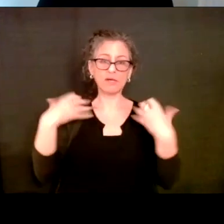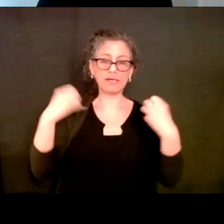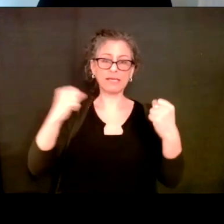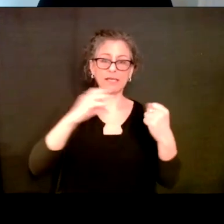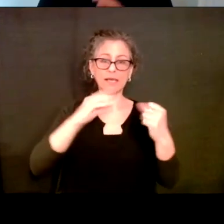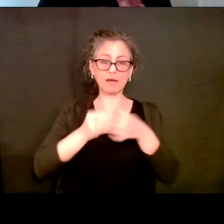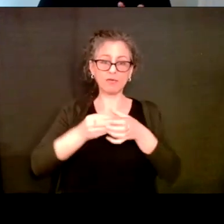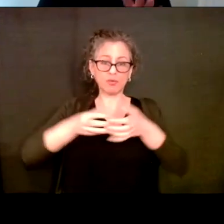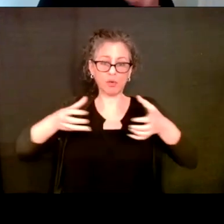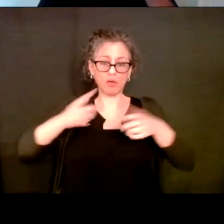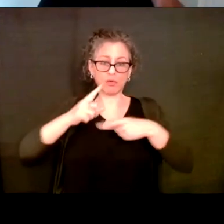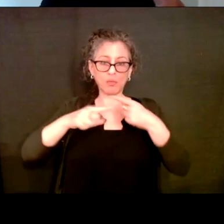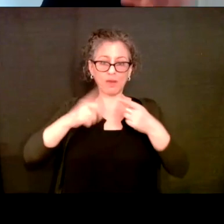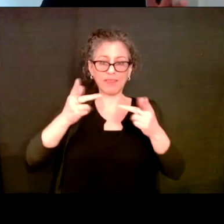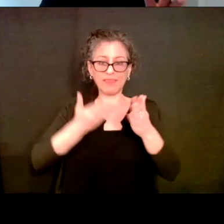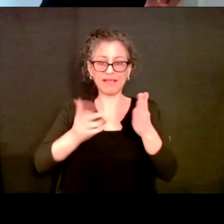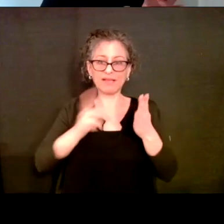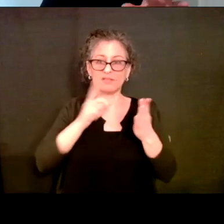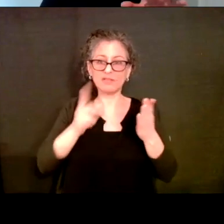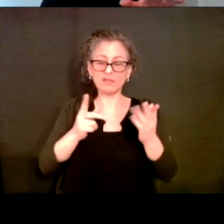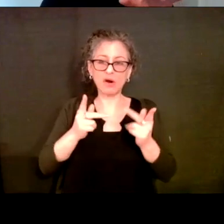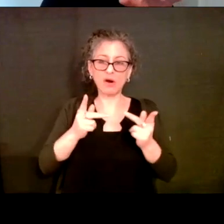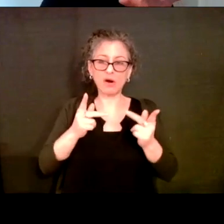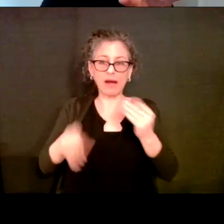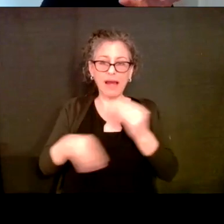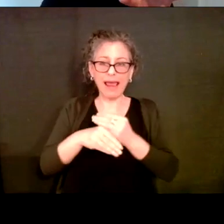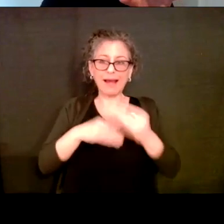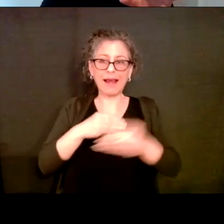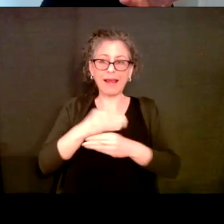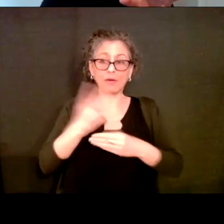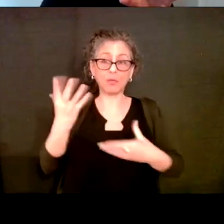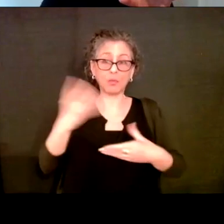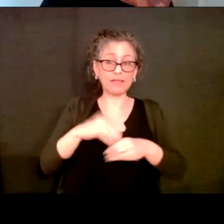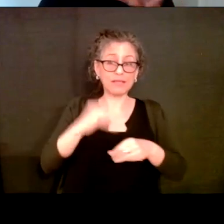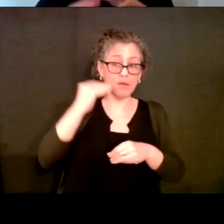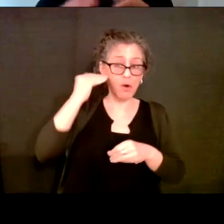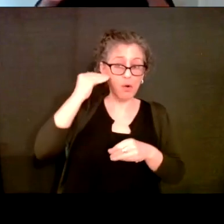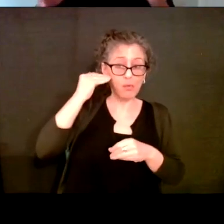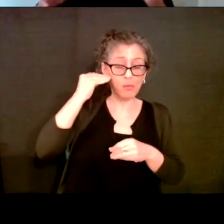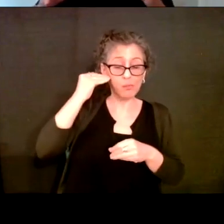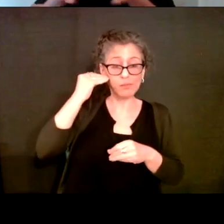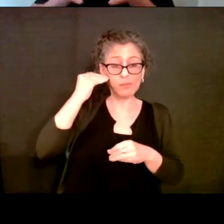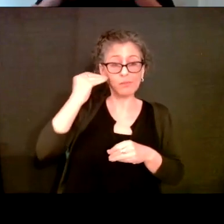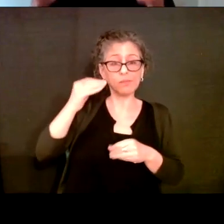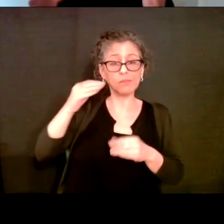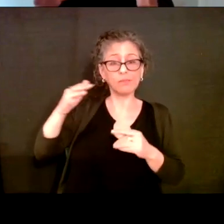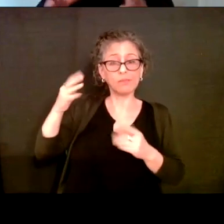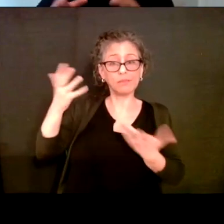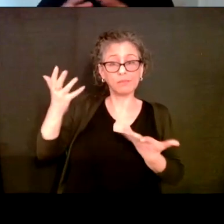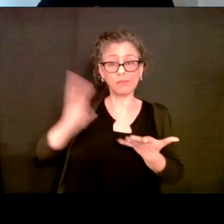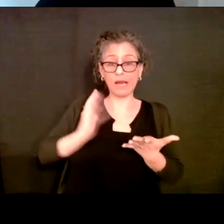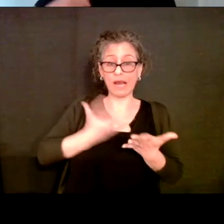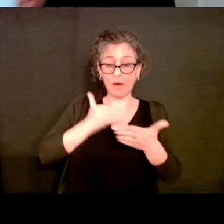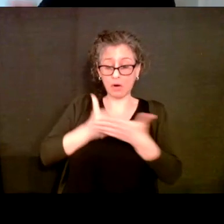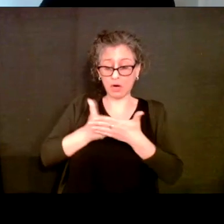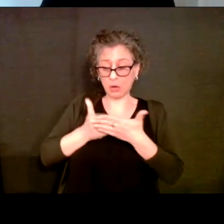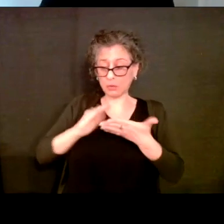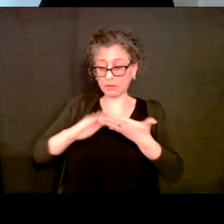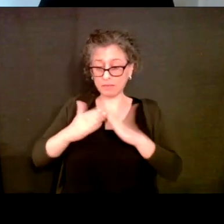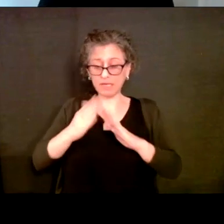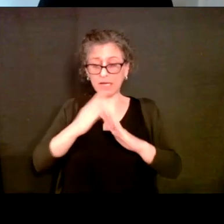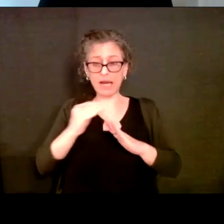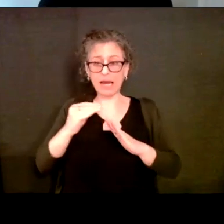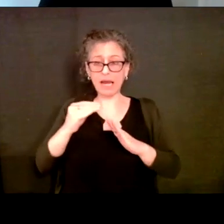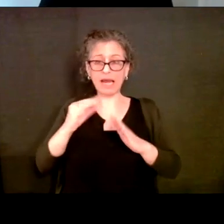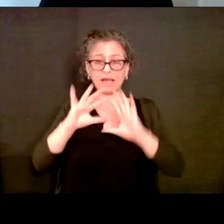when things are compounded not only in the household or in our environment, our immediate community, but also in